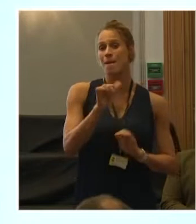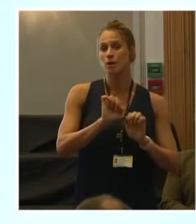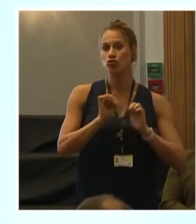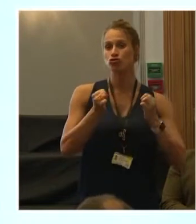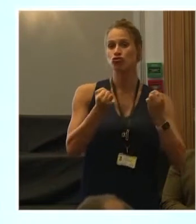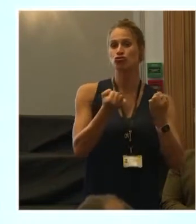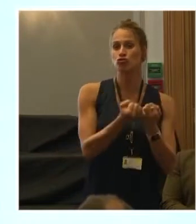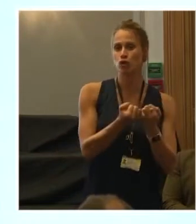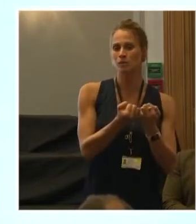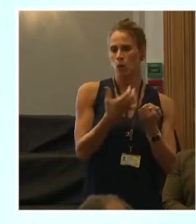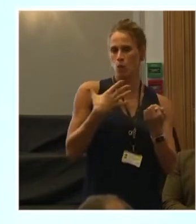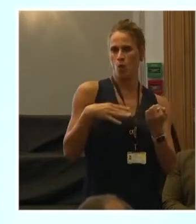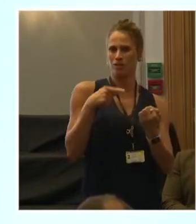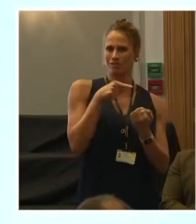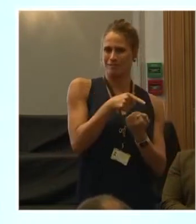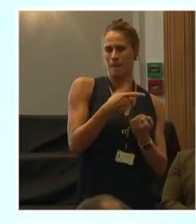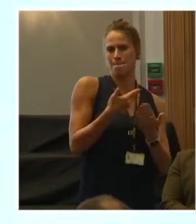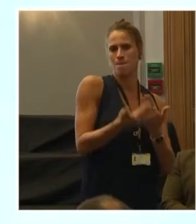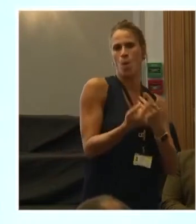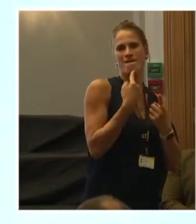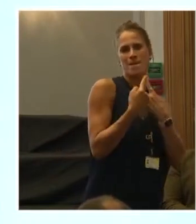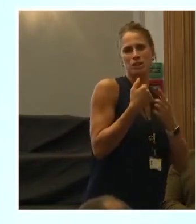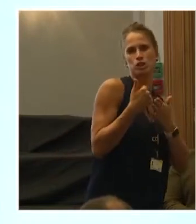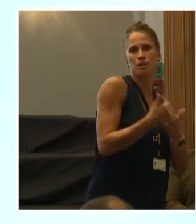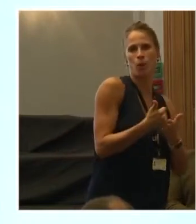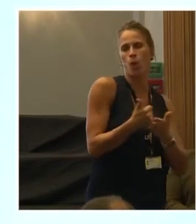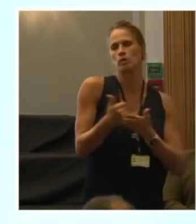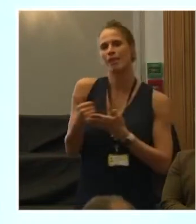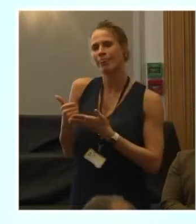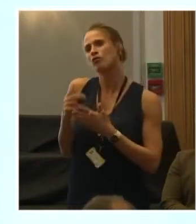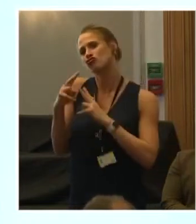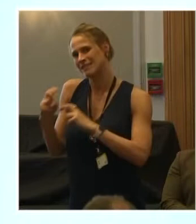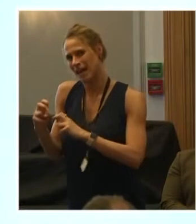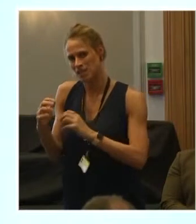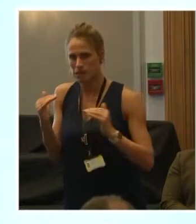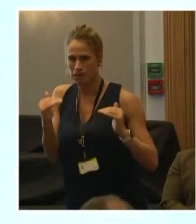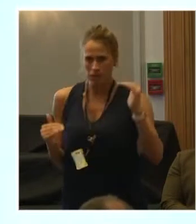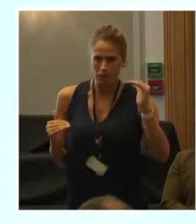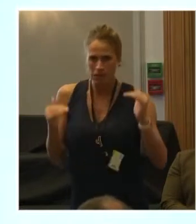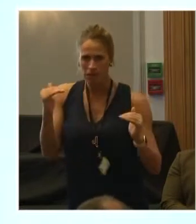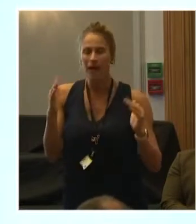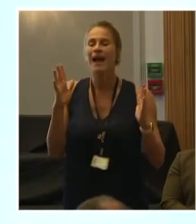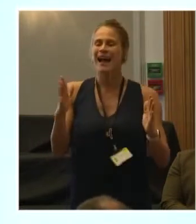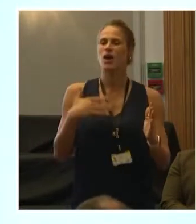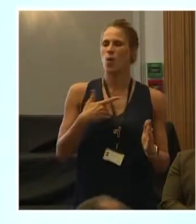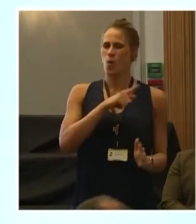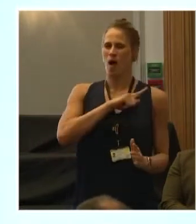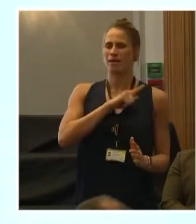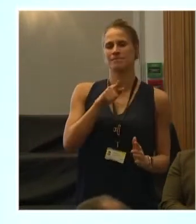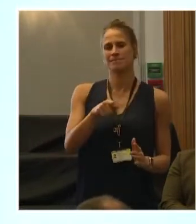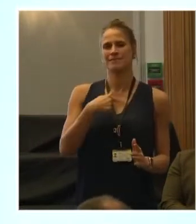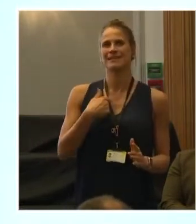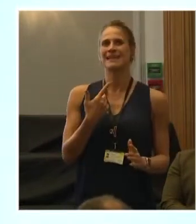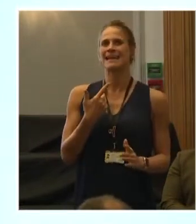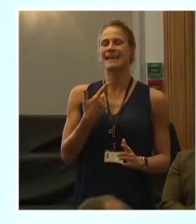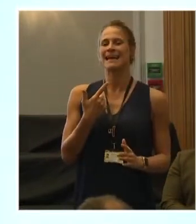information and support than on increasing society's understanding of sight loss. And this tended to be with people who were diagnosed less than 20